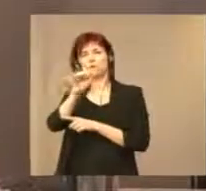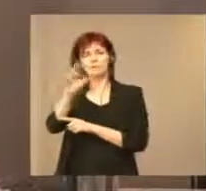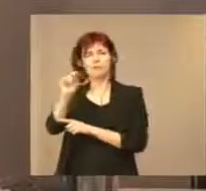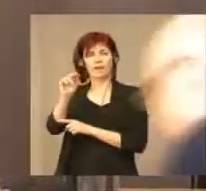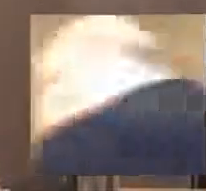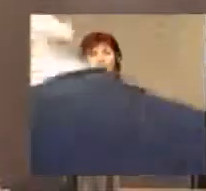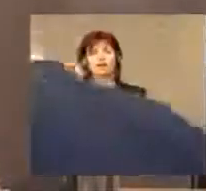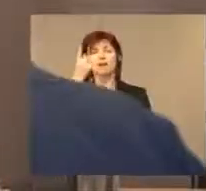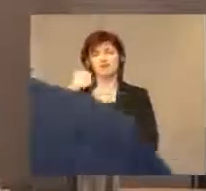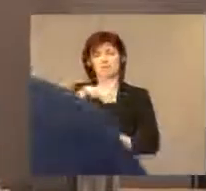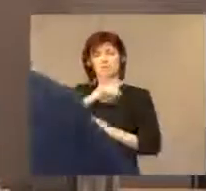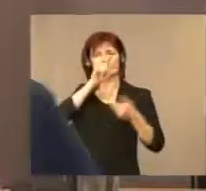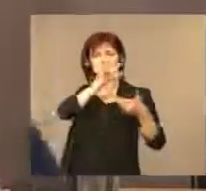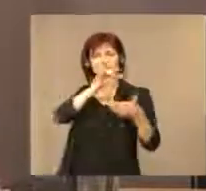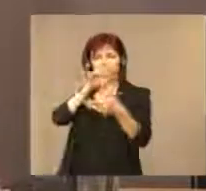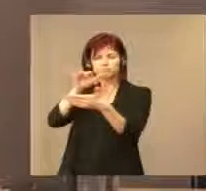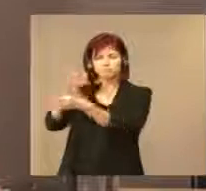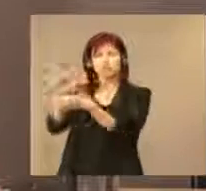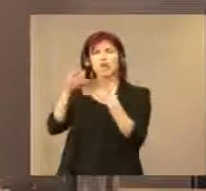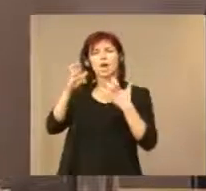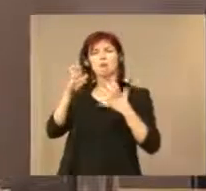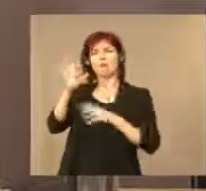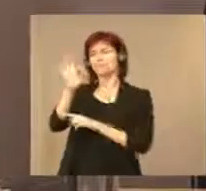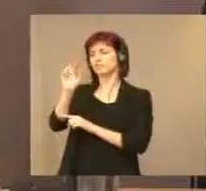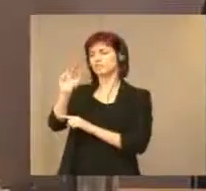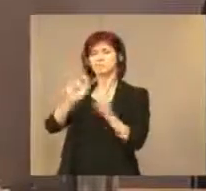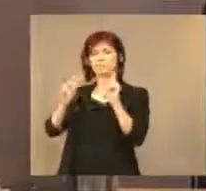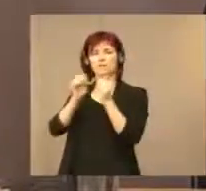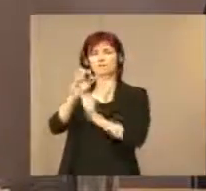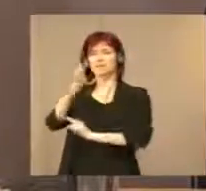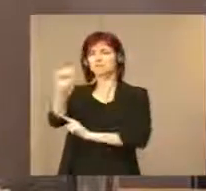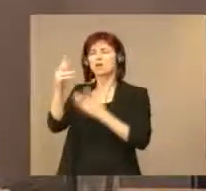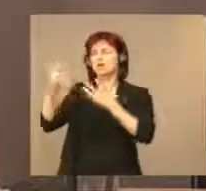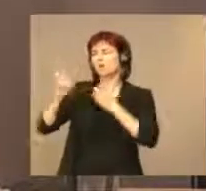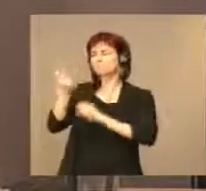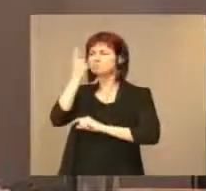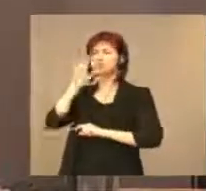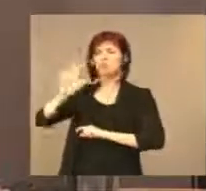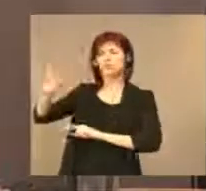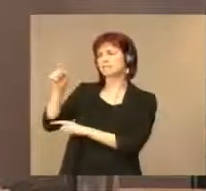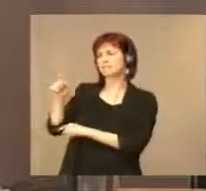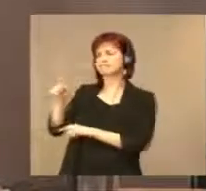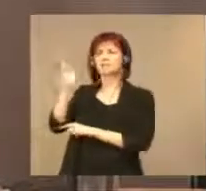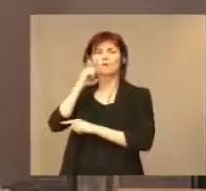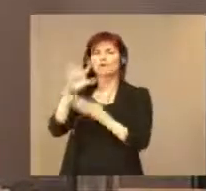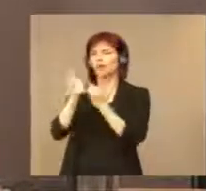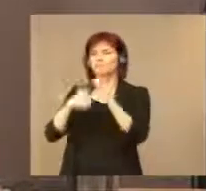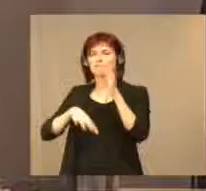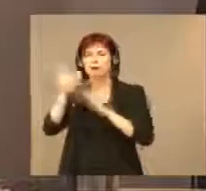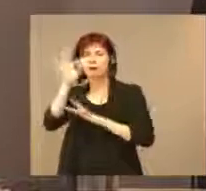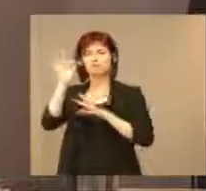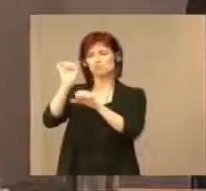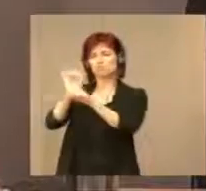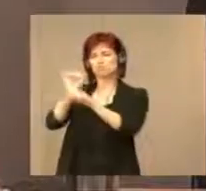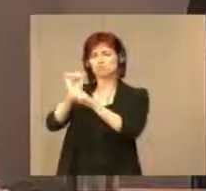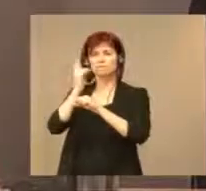a disability to better understand their obstacles and needs to access employment in their communities or in